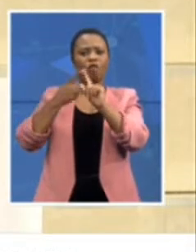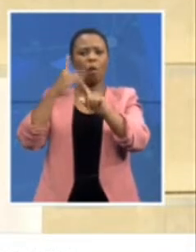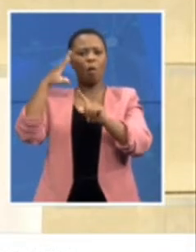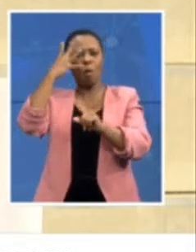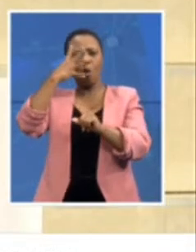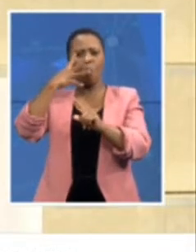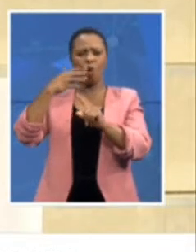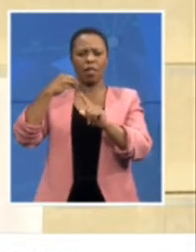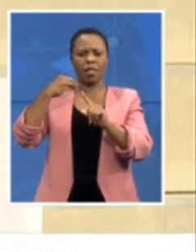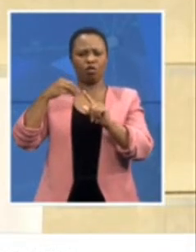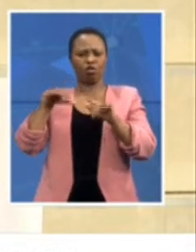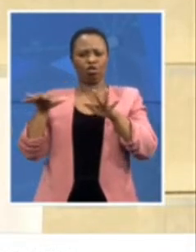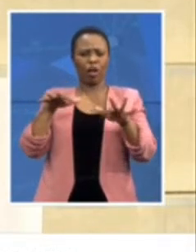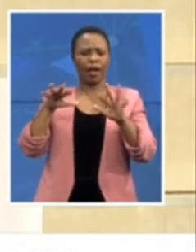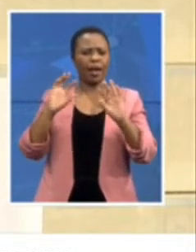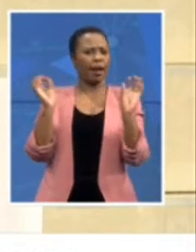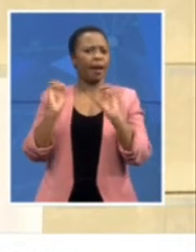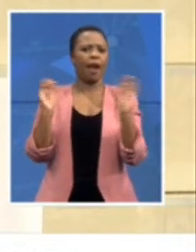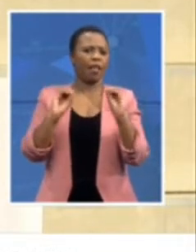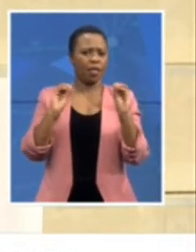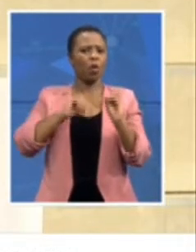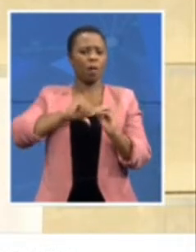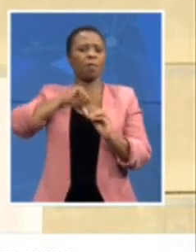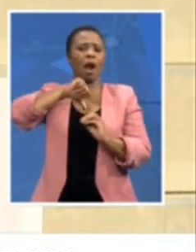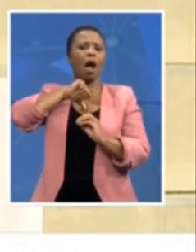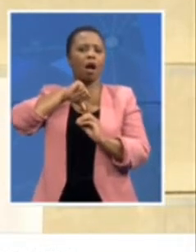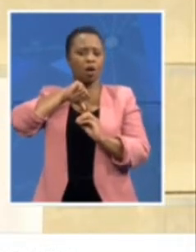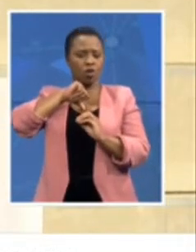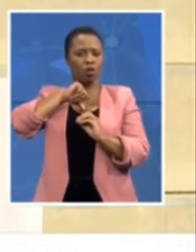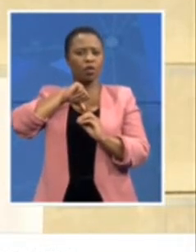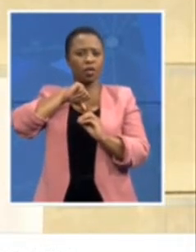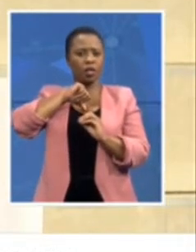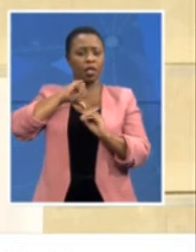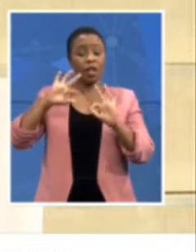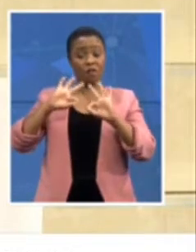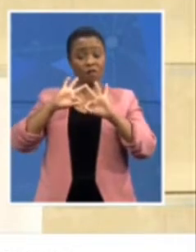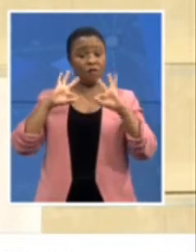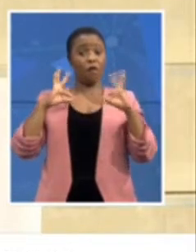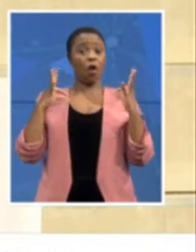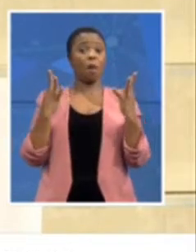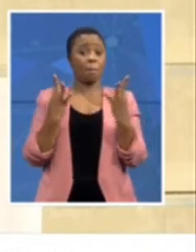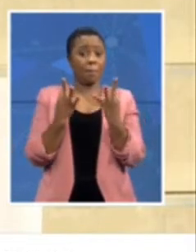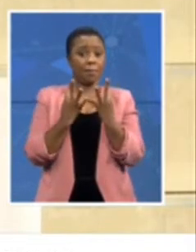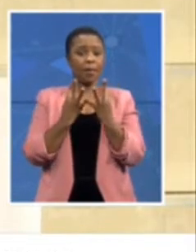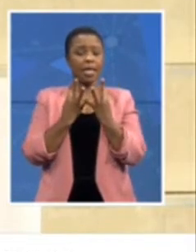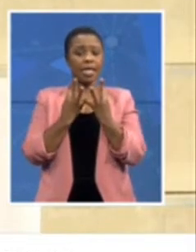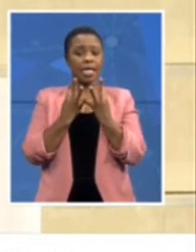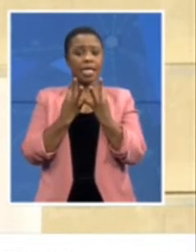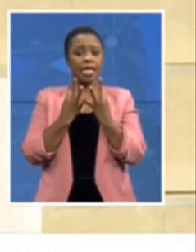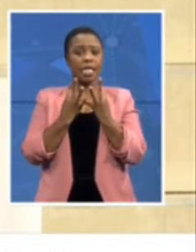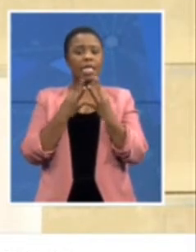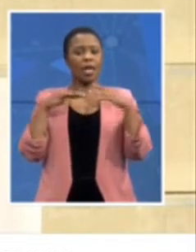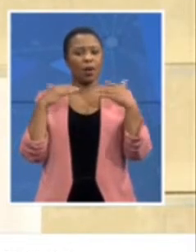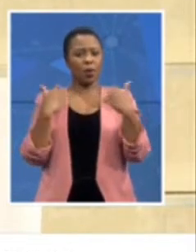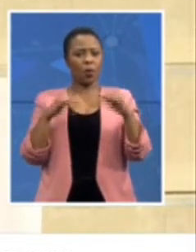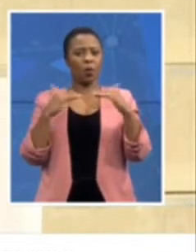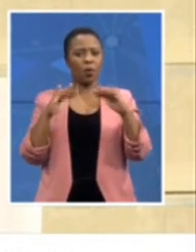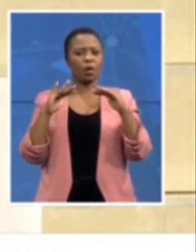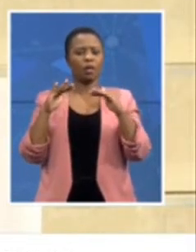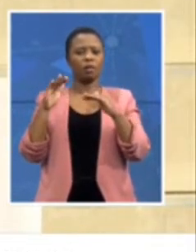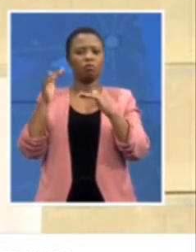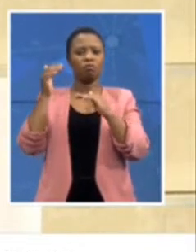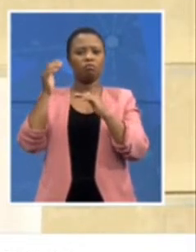We are so proud about the family that weaves an intricate tapestry of the Msibis, Auntie Lindy's mother,